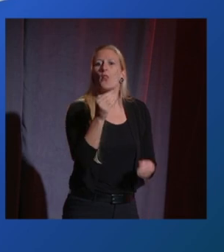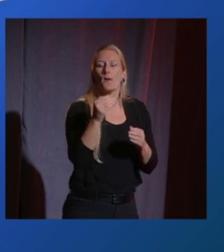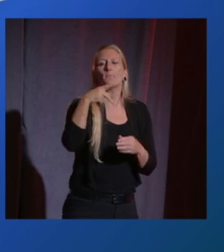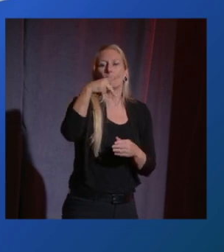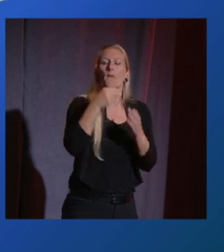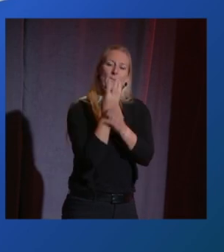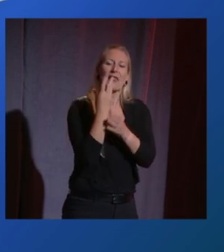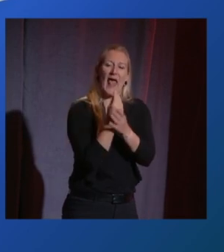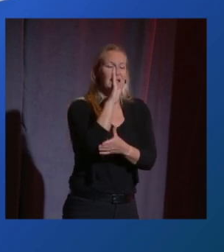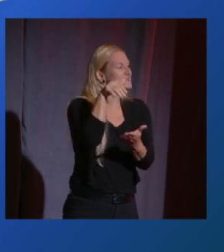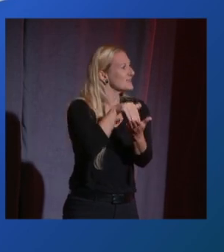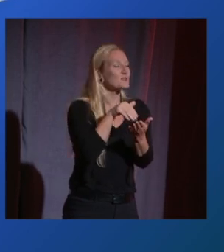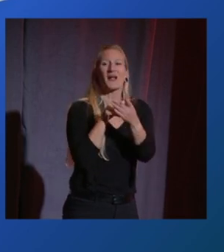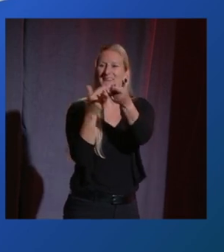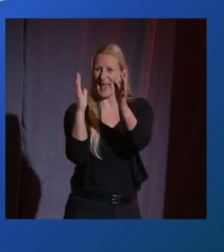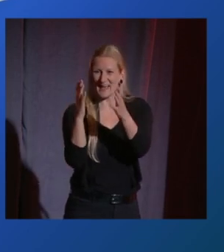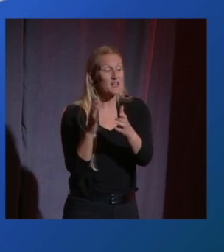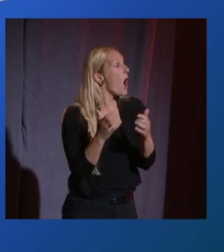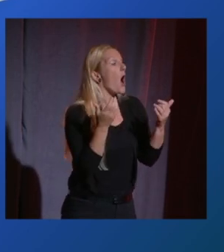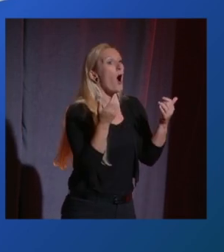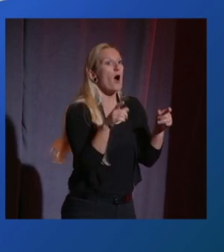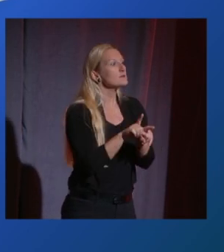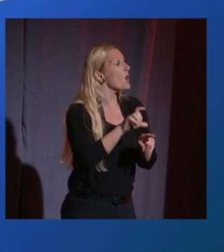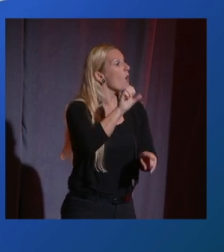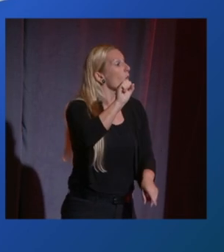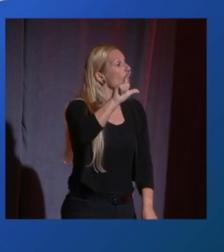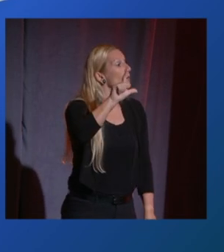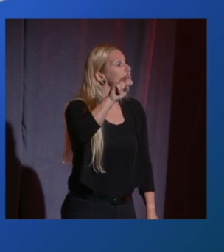yes how about St Louis